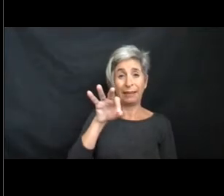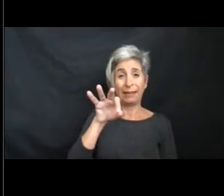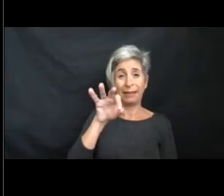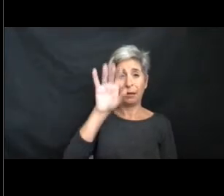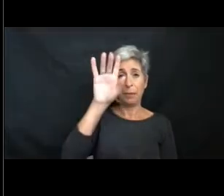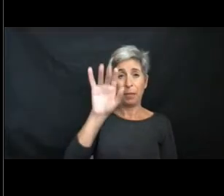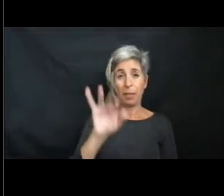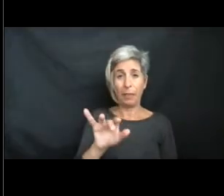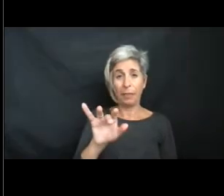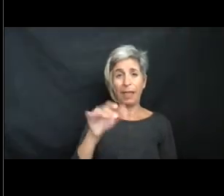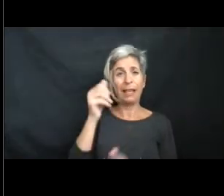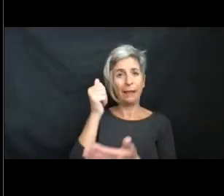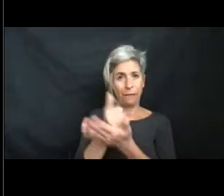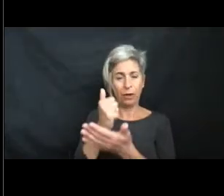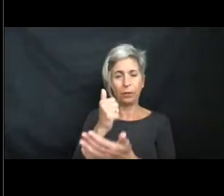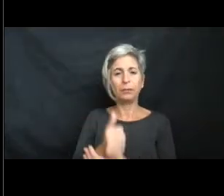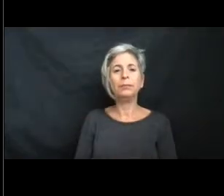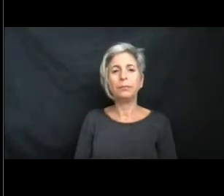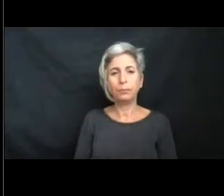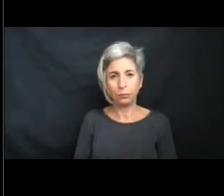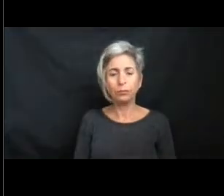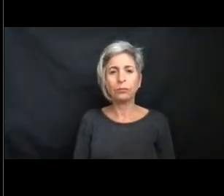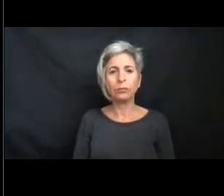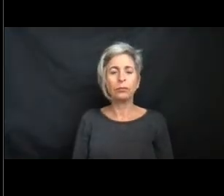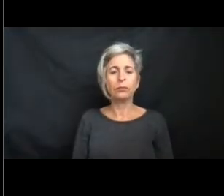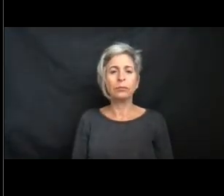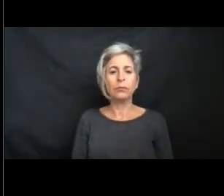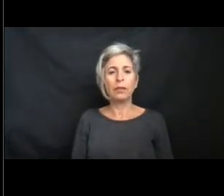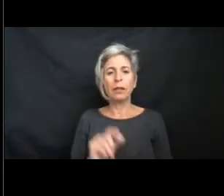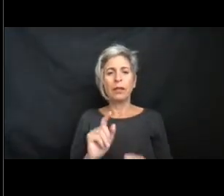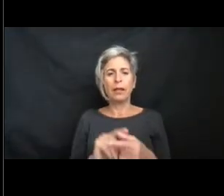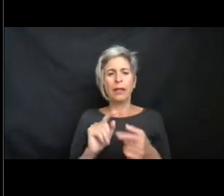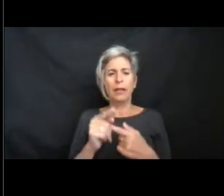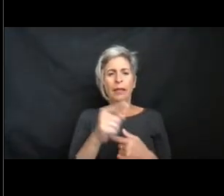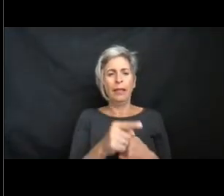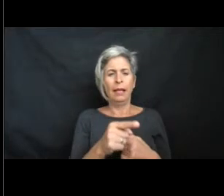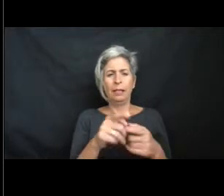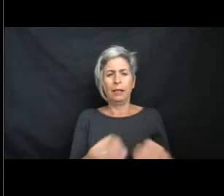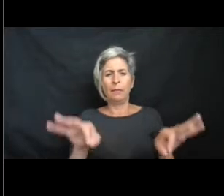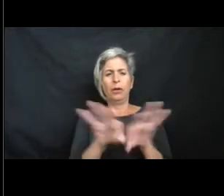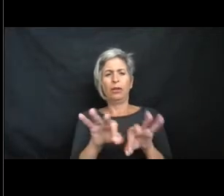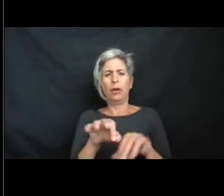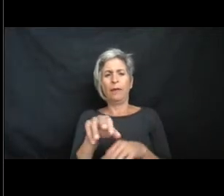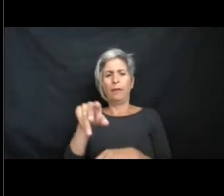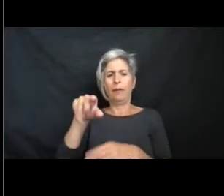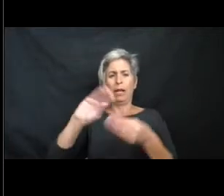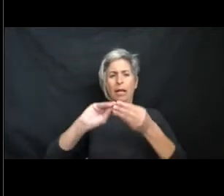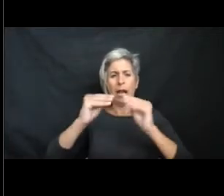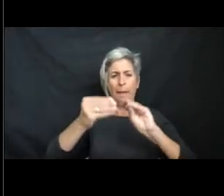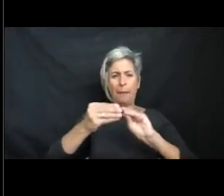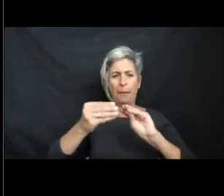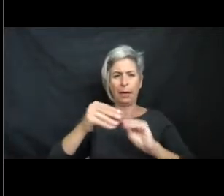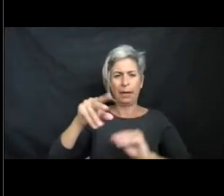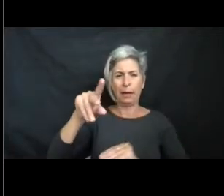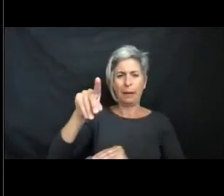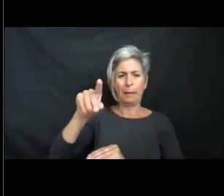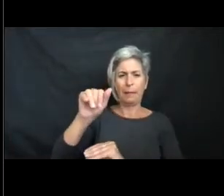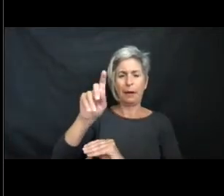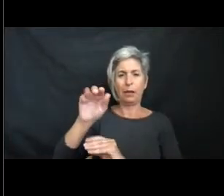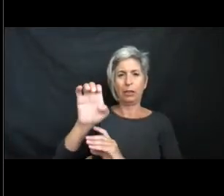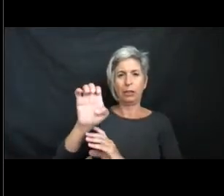confirm to get that result back. And so the key here is to make sure that you get a parcel number back. If the address